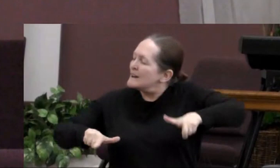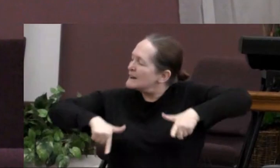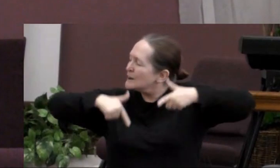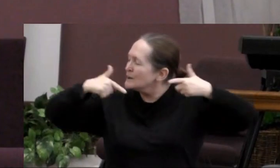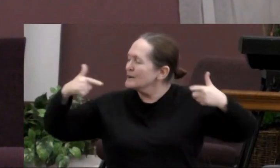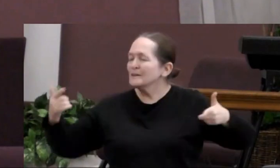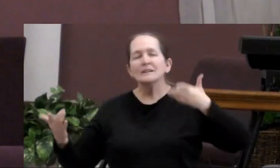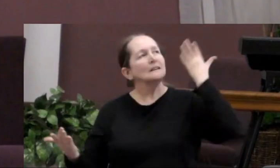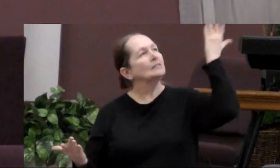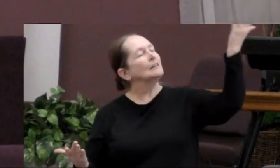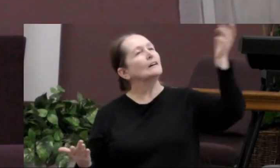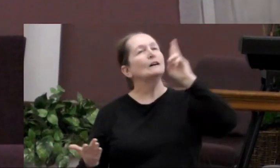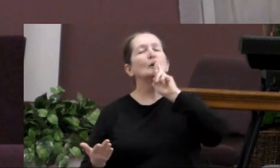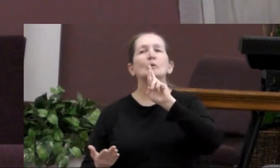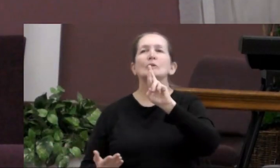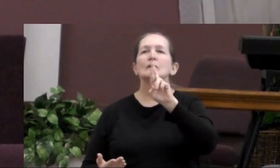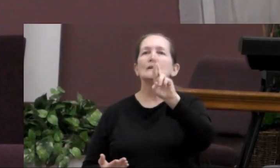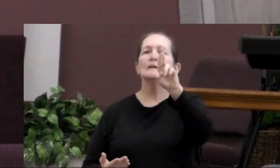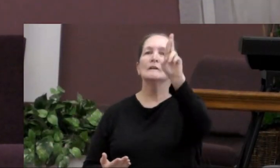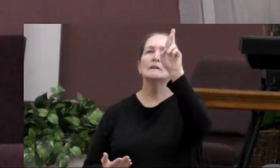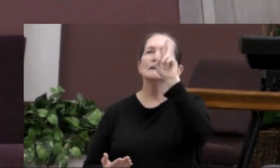art, how great thou